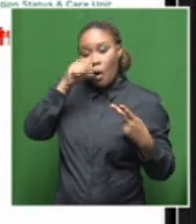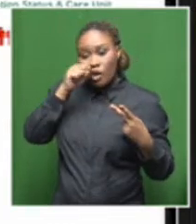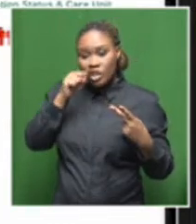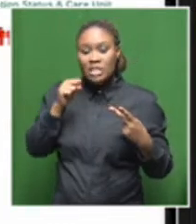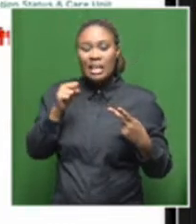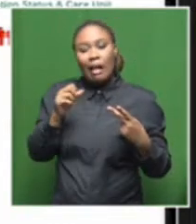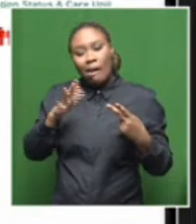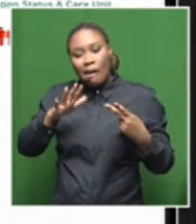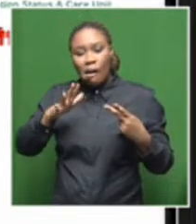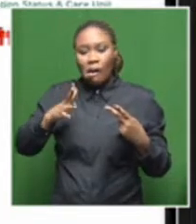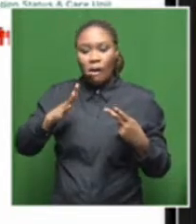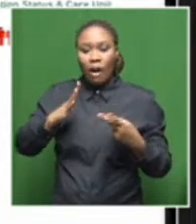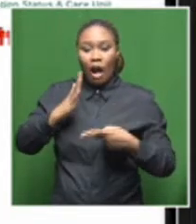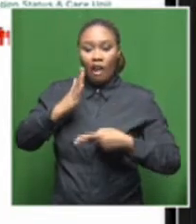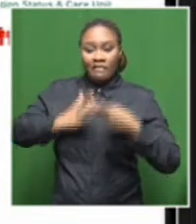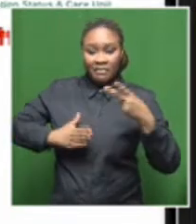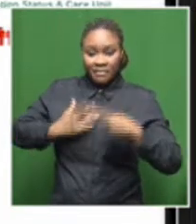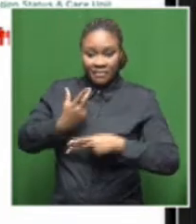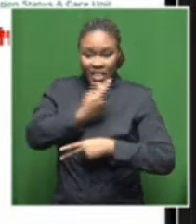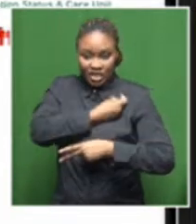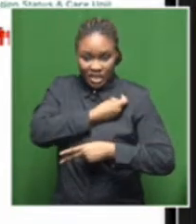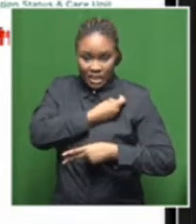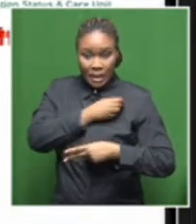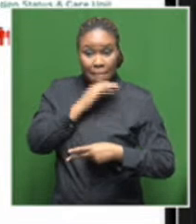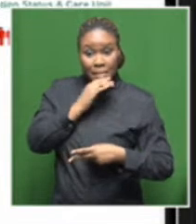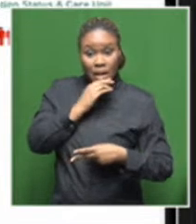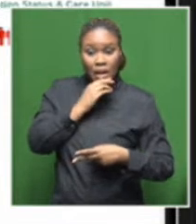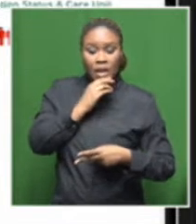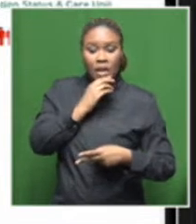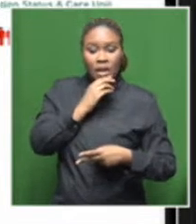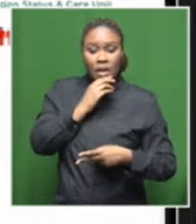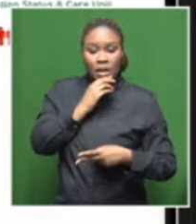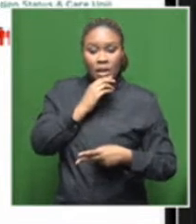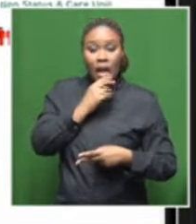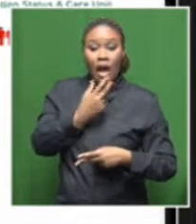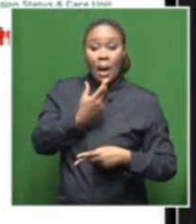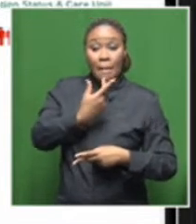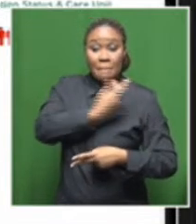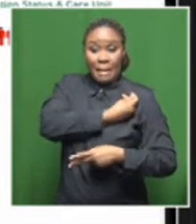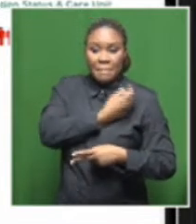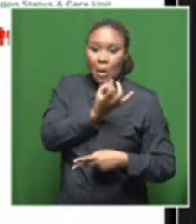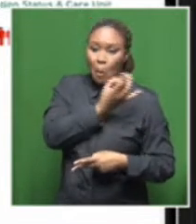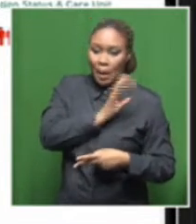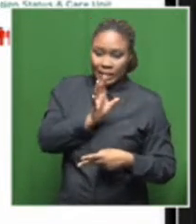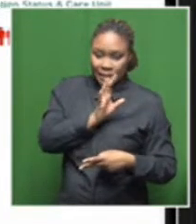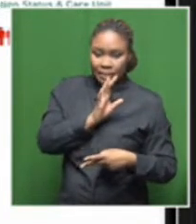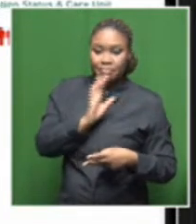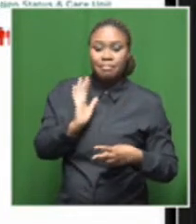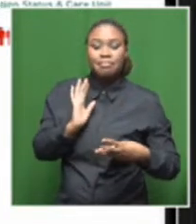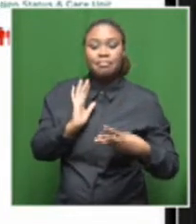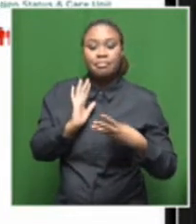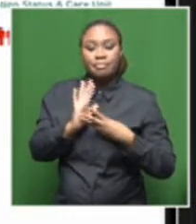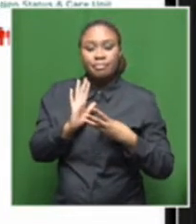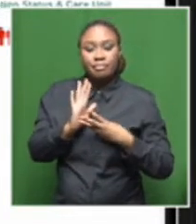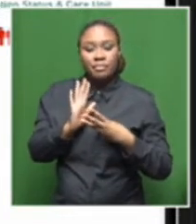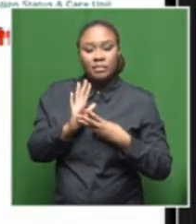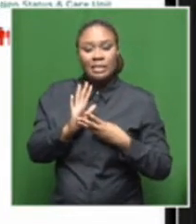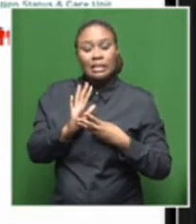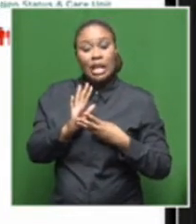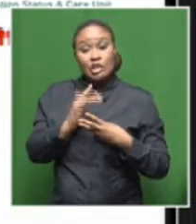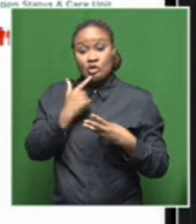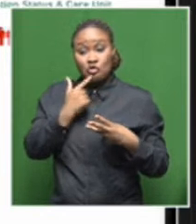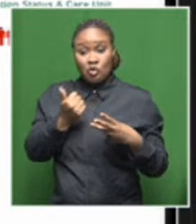is the unvaccinated people in hospital. And there's a small group unknown. They didn't declare